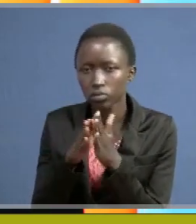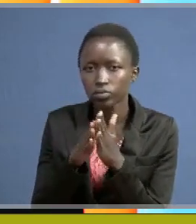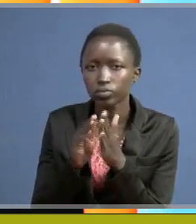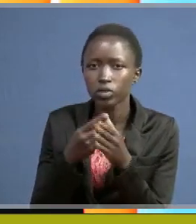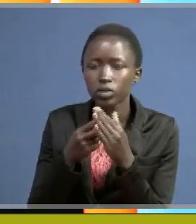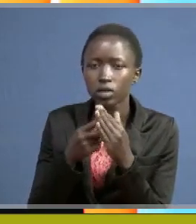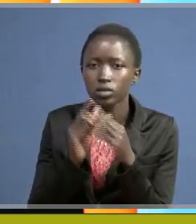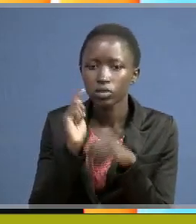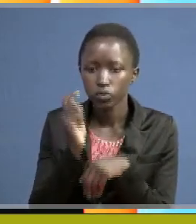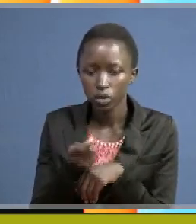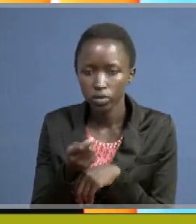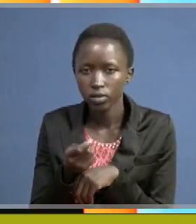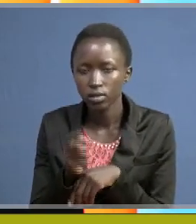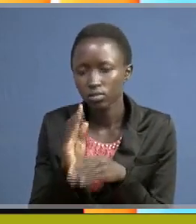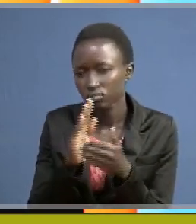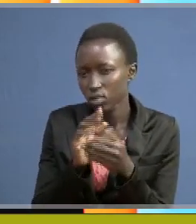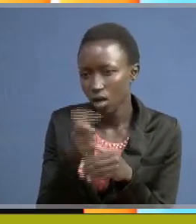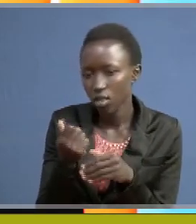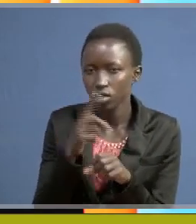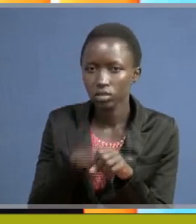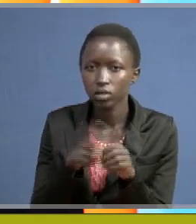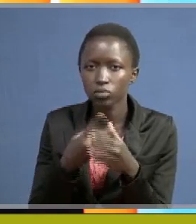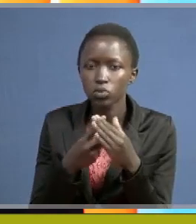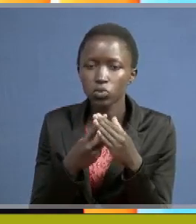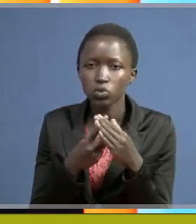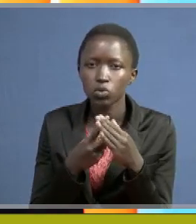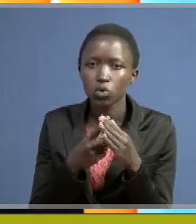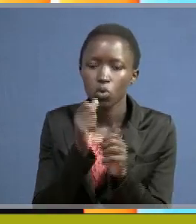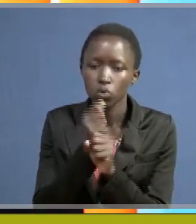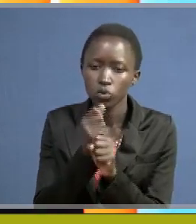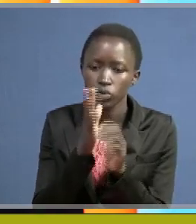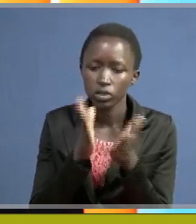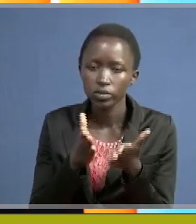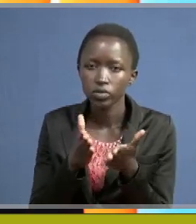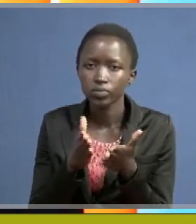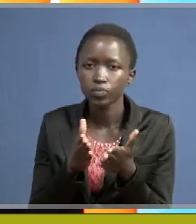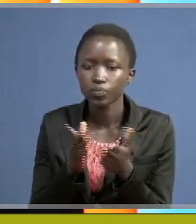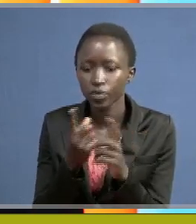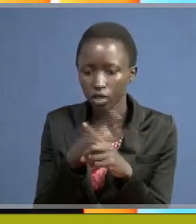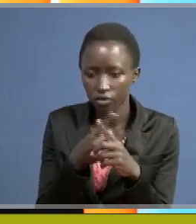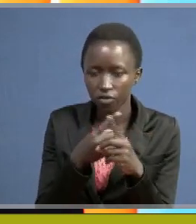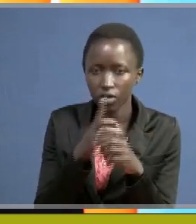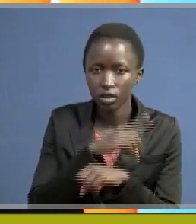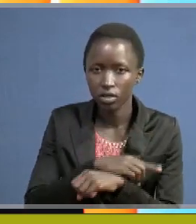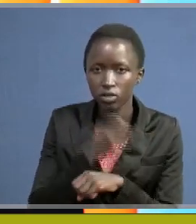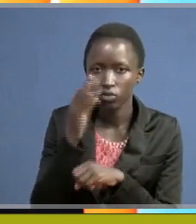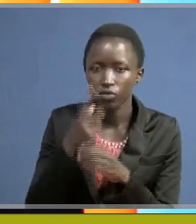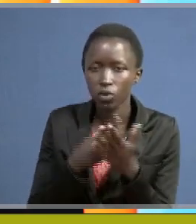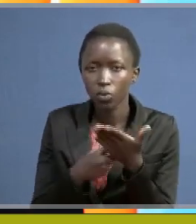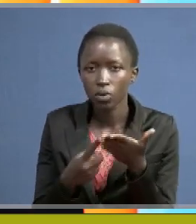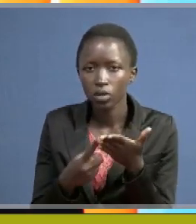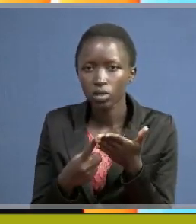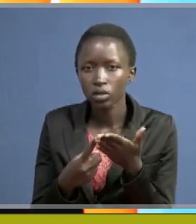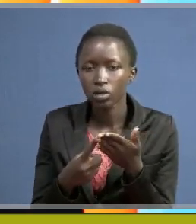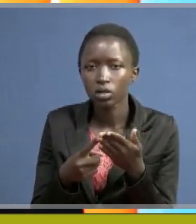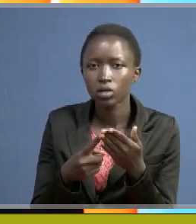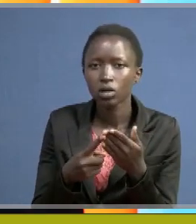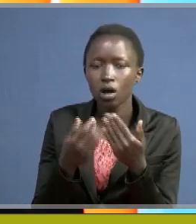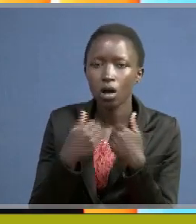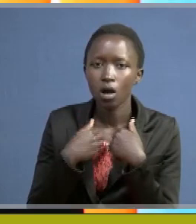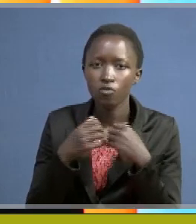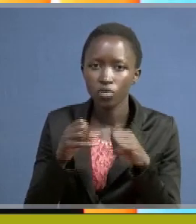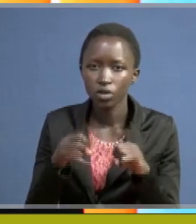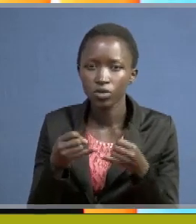in that division. Sometimes there is a duty judge on different days of the week. So the duty judge will get the